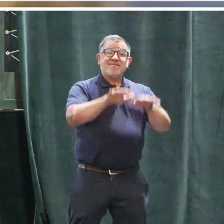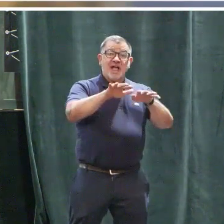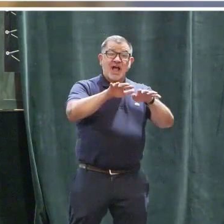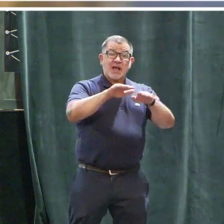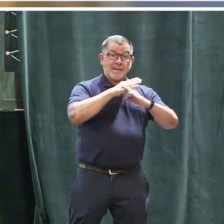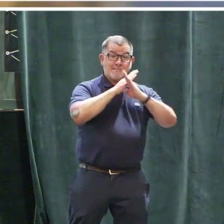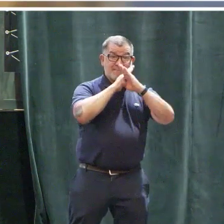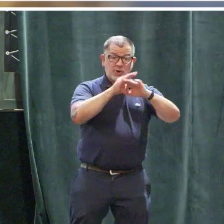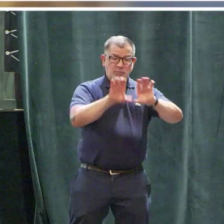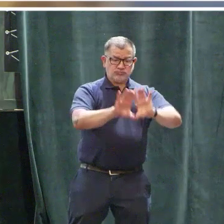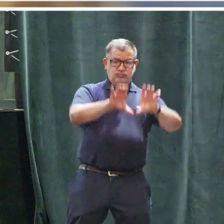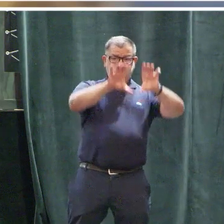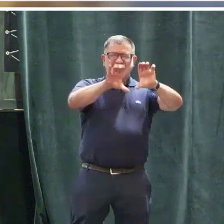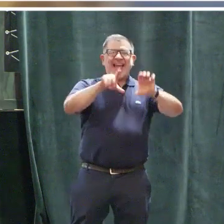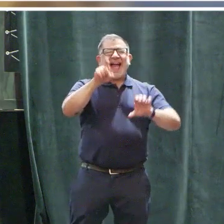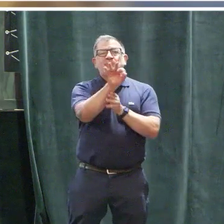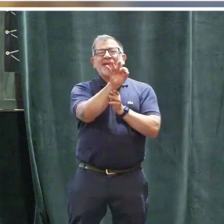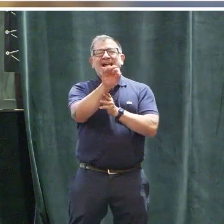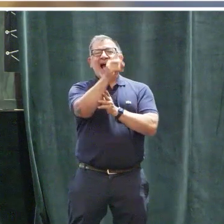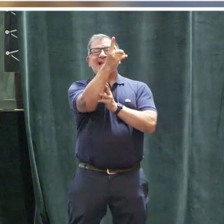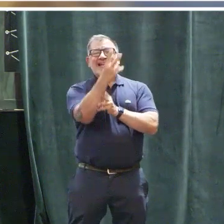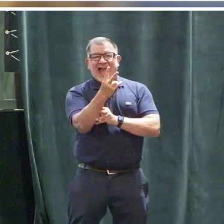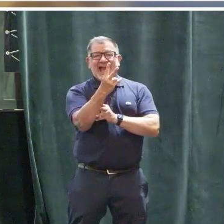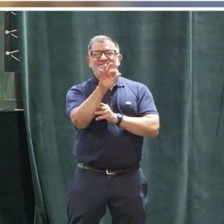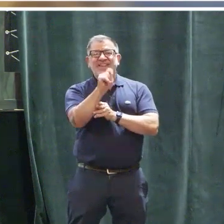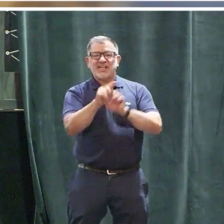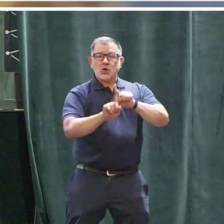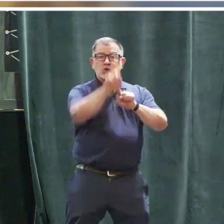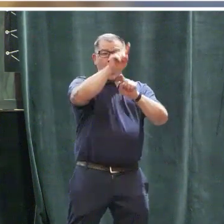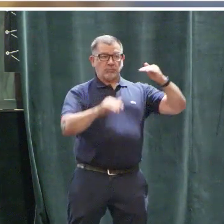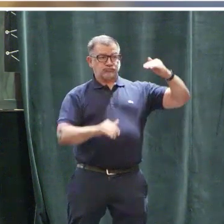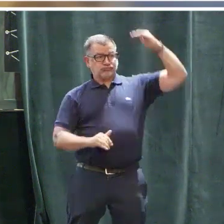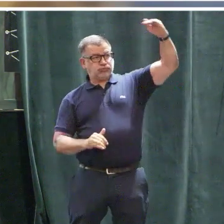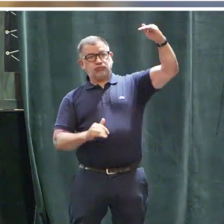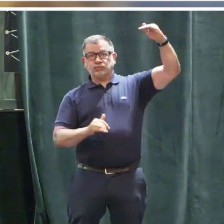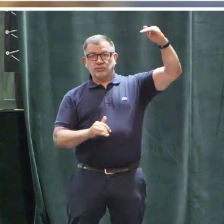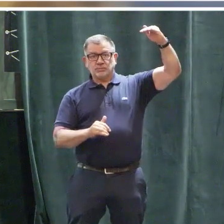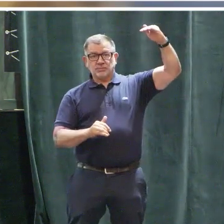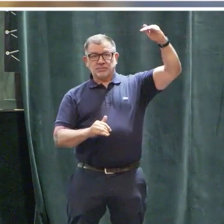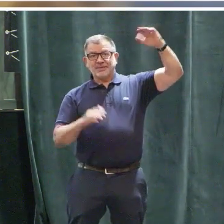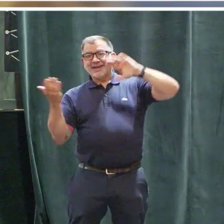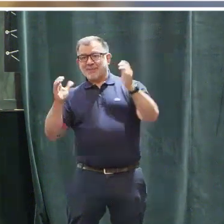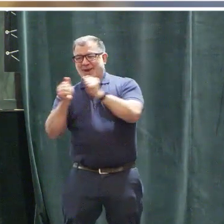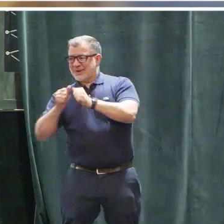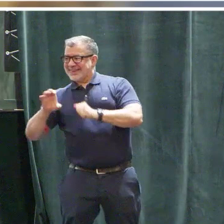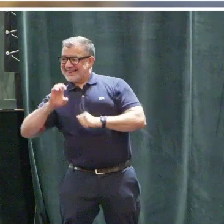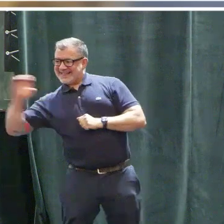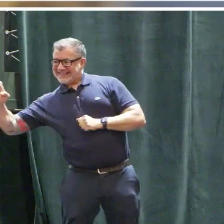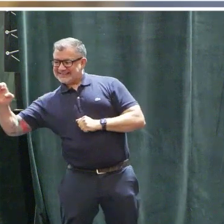in order to achieve the very same design flood elevation as was the case on the eastern end of that